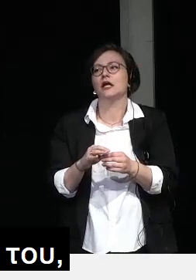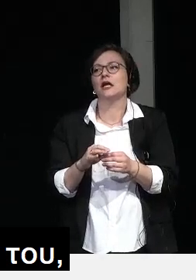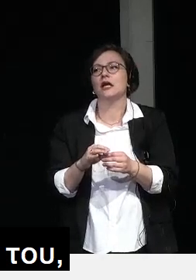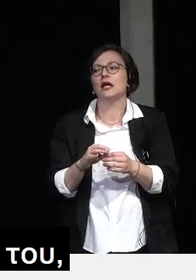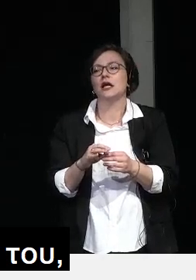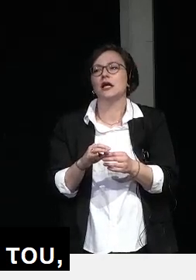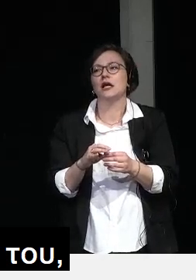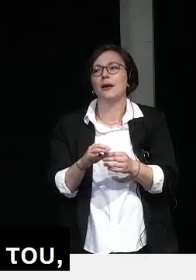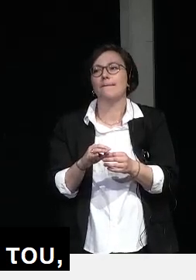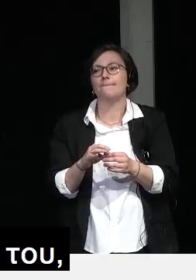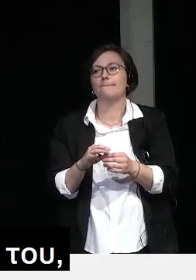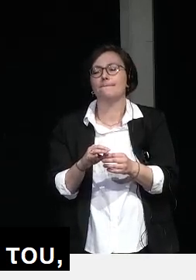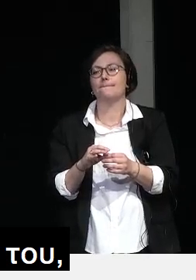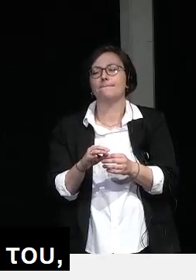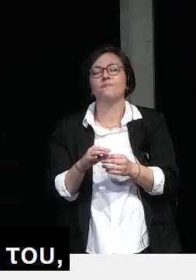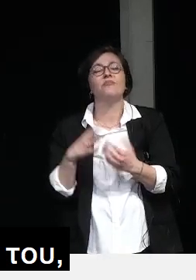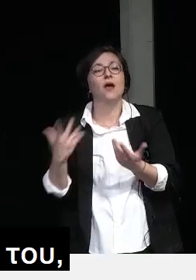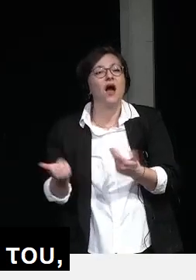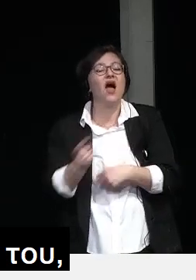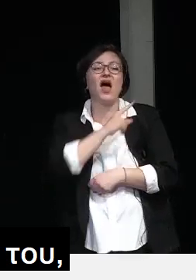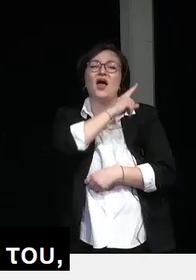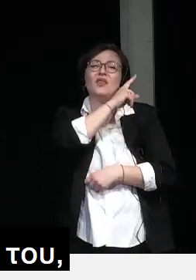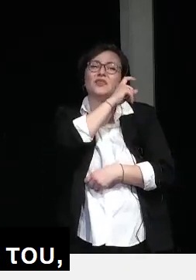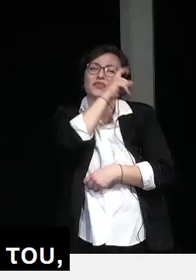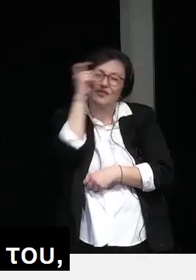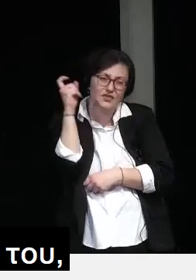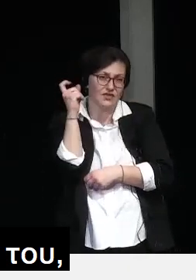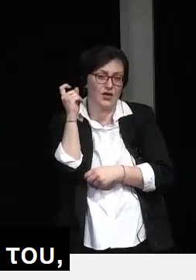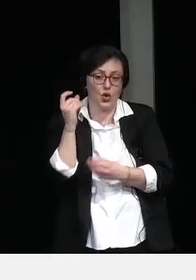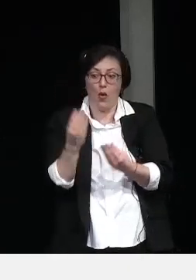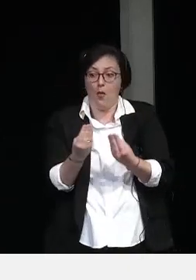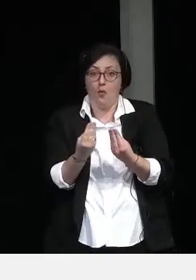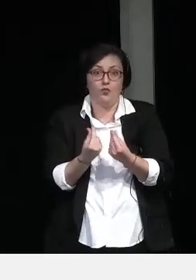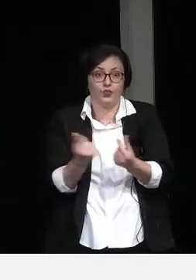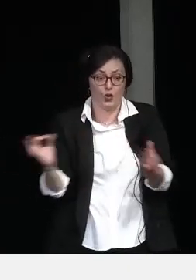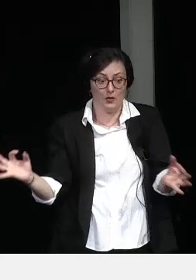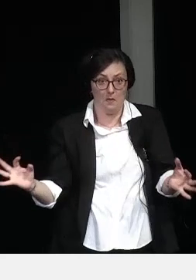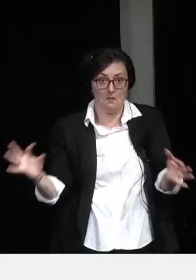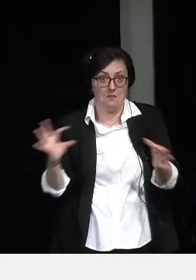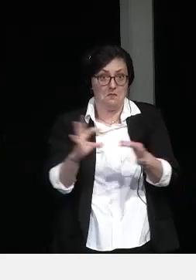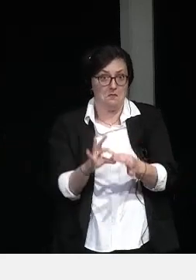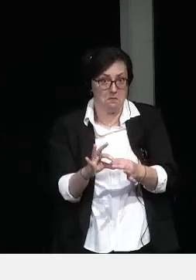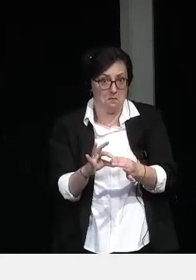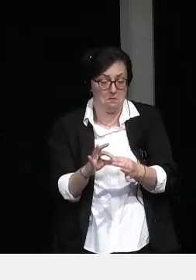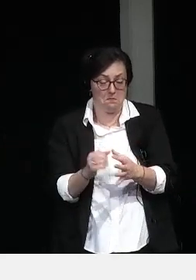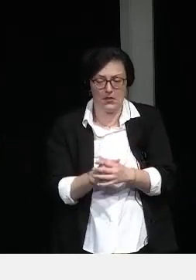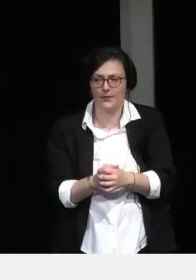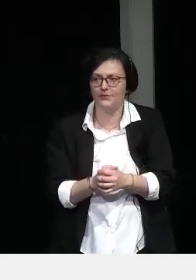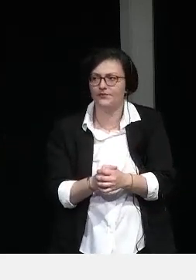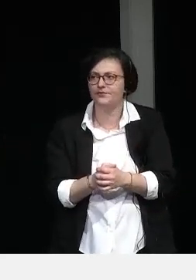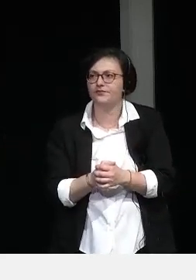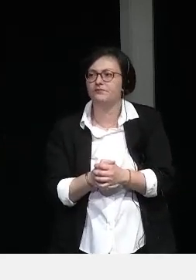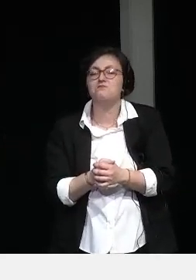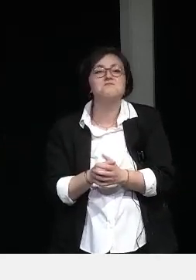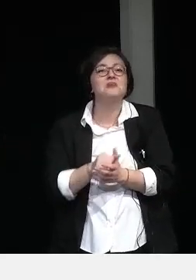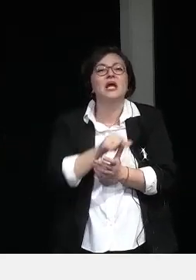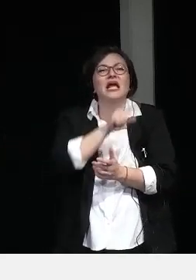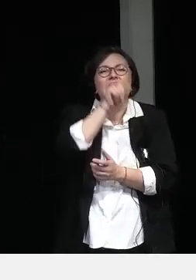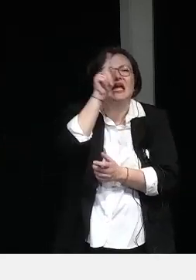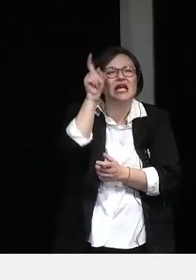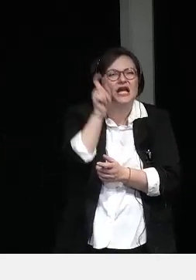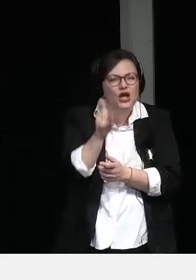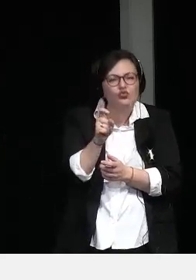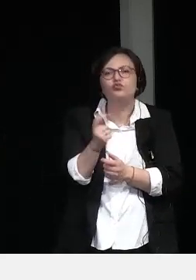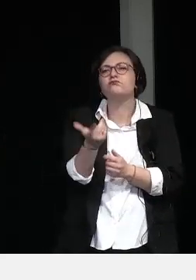and you will see a father who had just lost her daughter because she had been killed by the so-called fiancé,